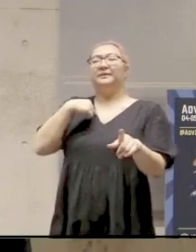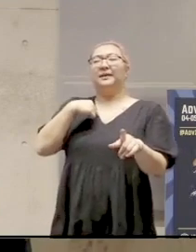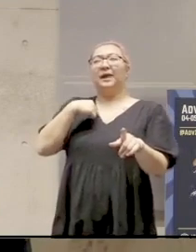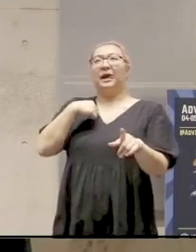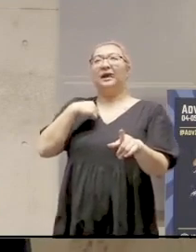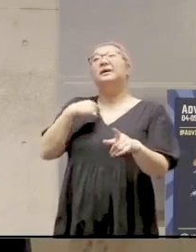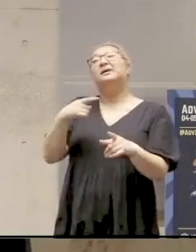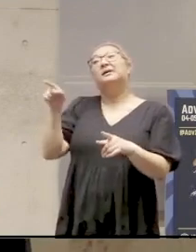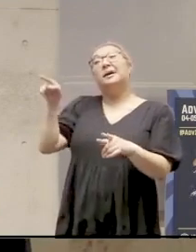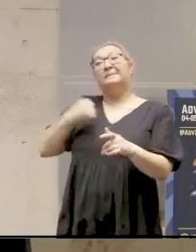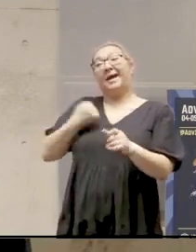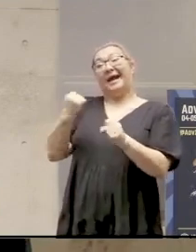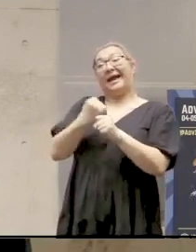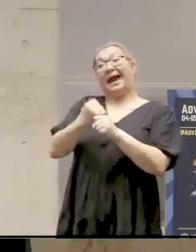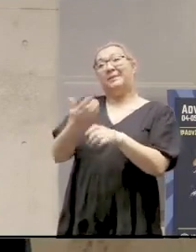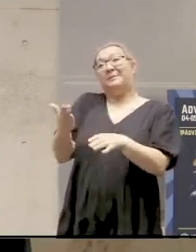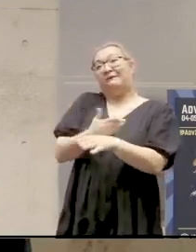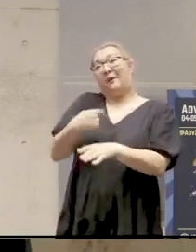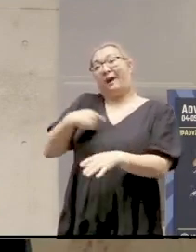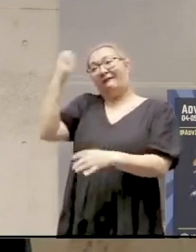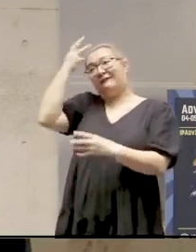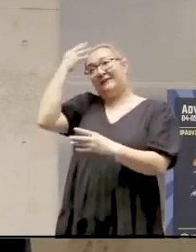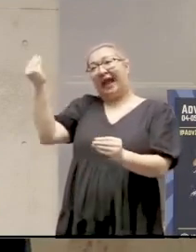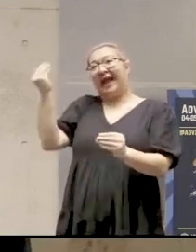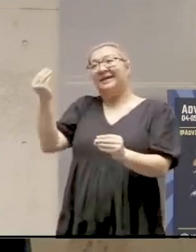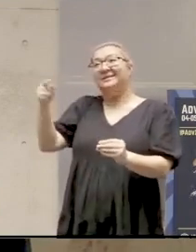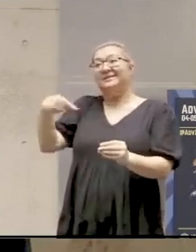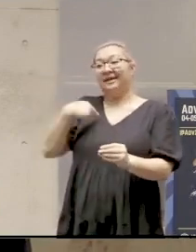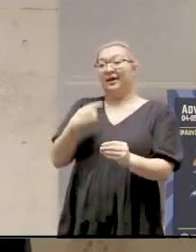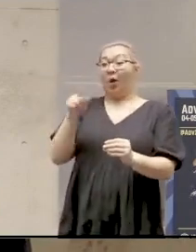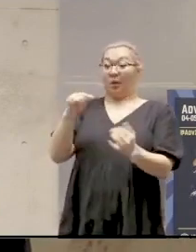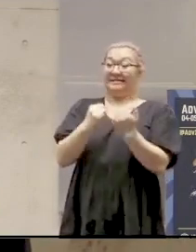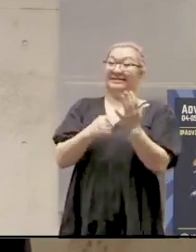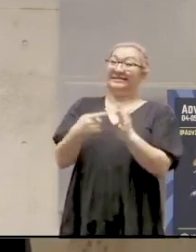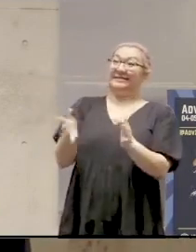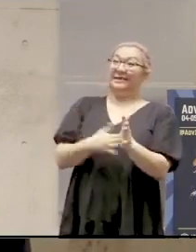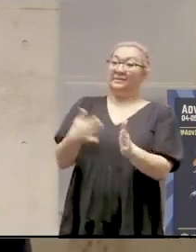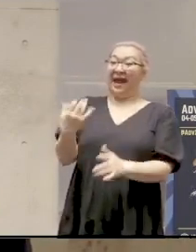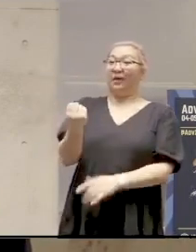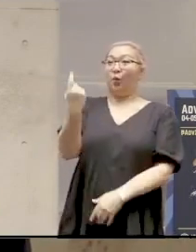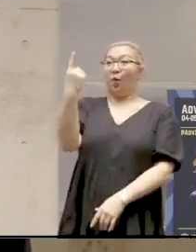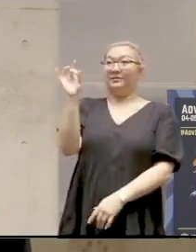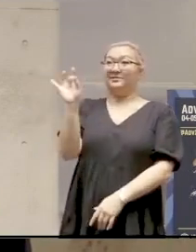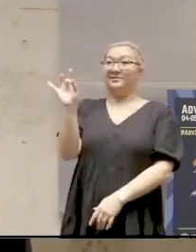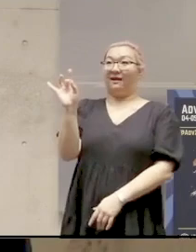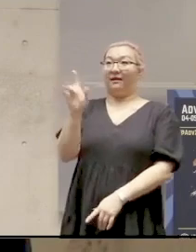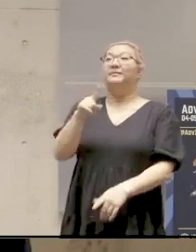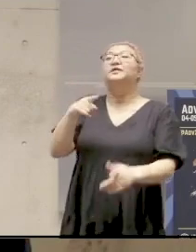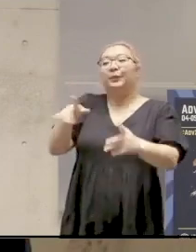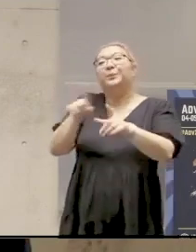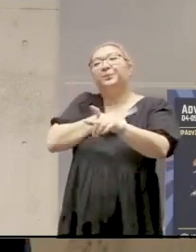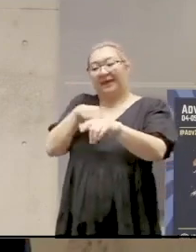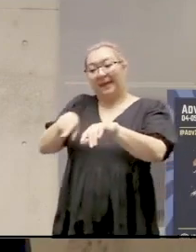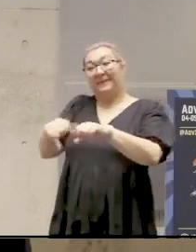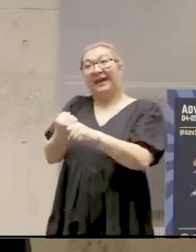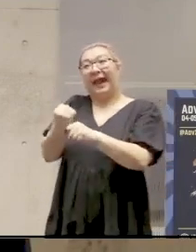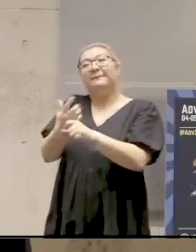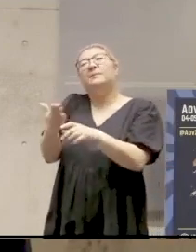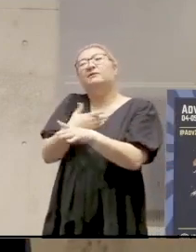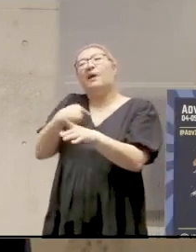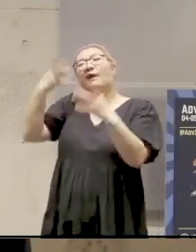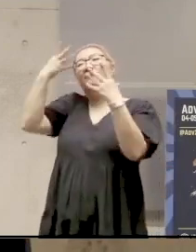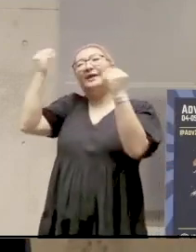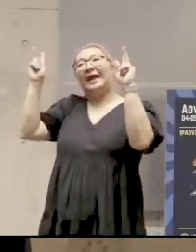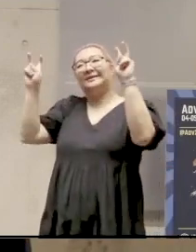like who hasn't had? And so in Before I Forget, we have